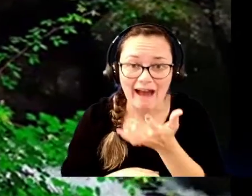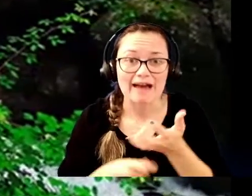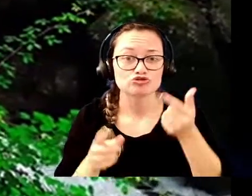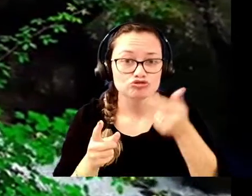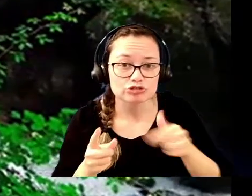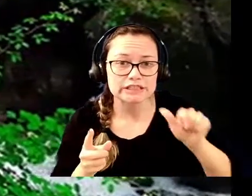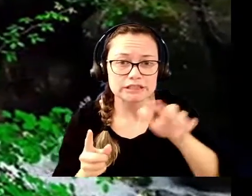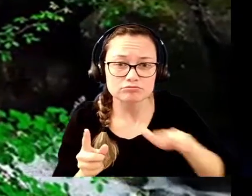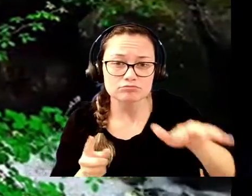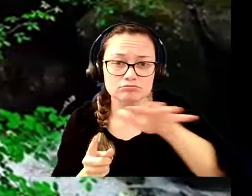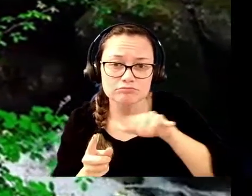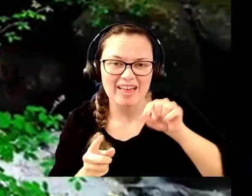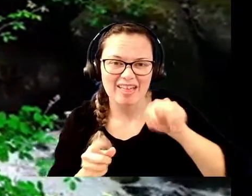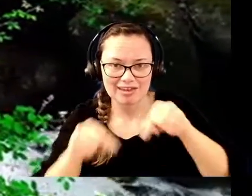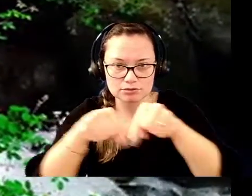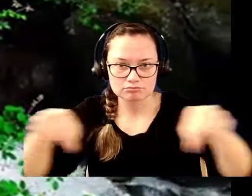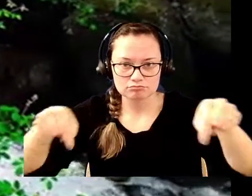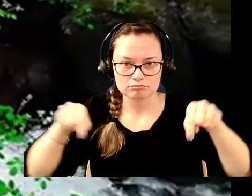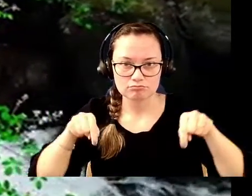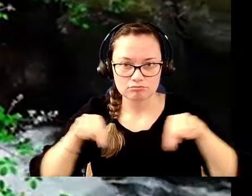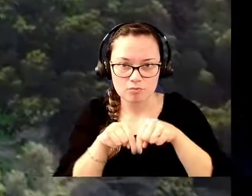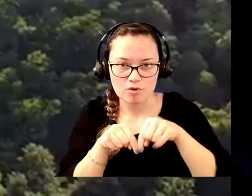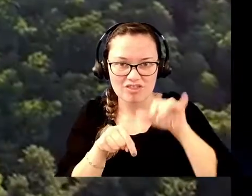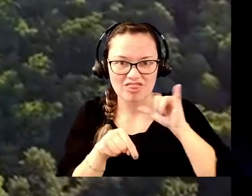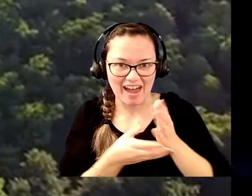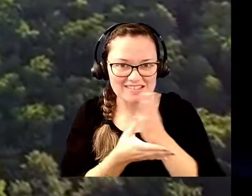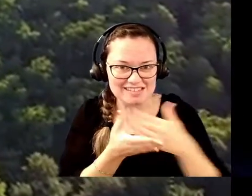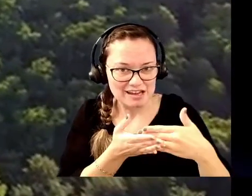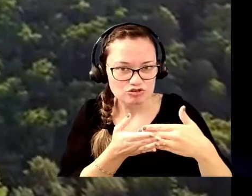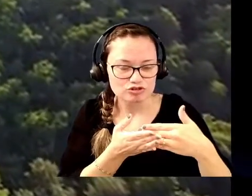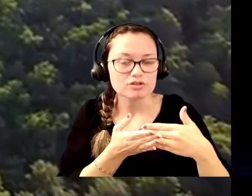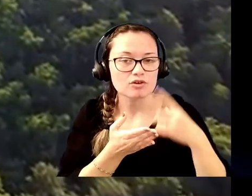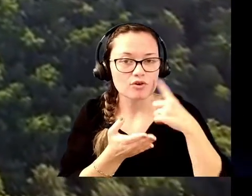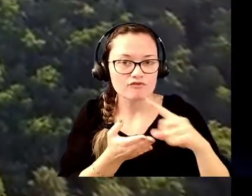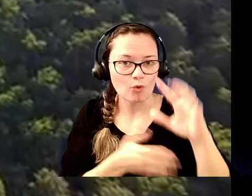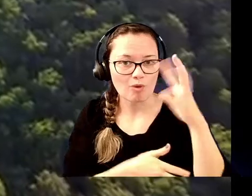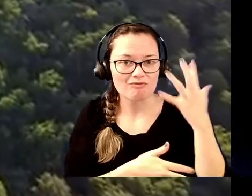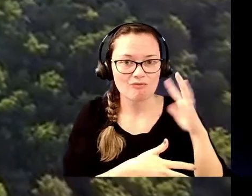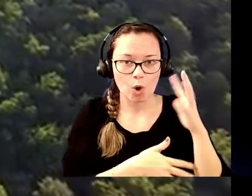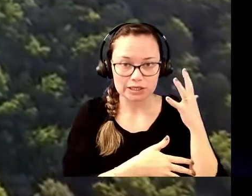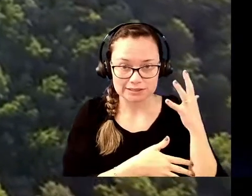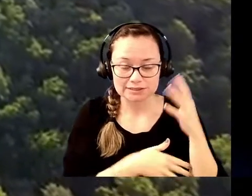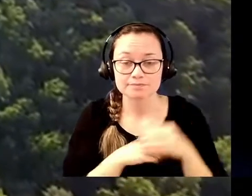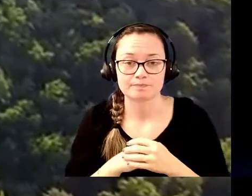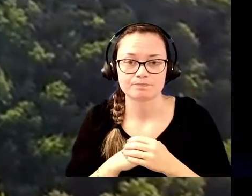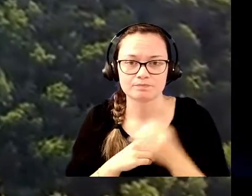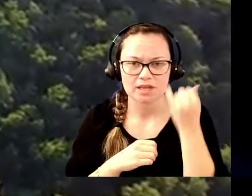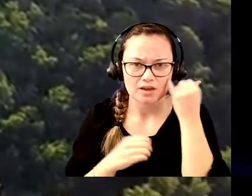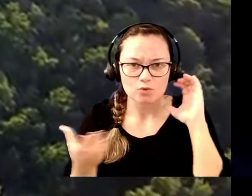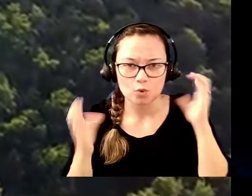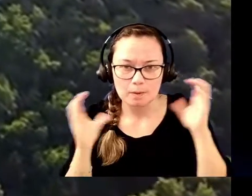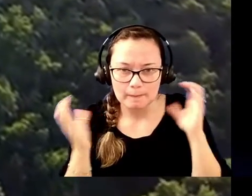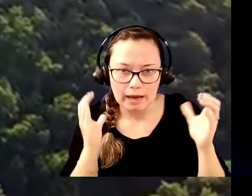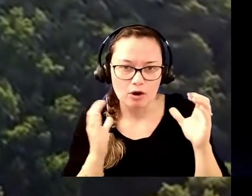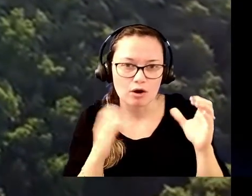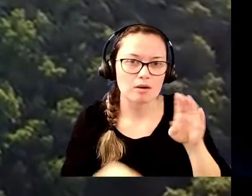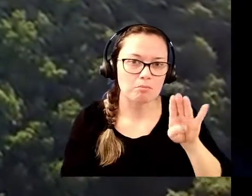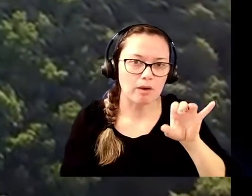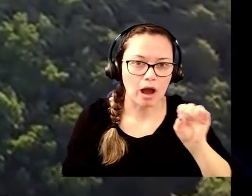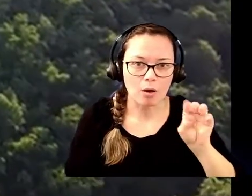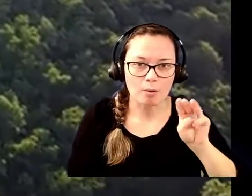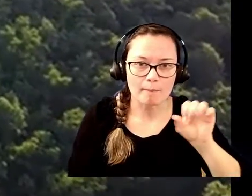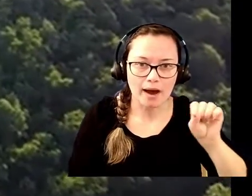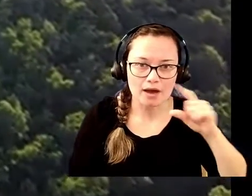meter of this section of the tropical rainforest? And if we were to compare the amount of biomass of producers in a